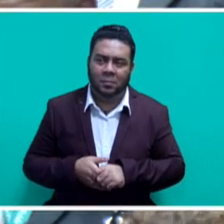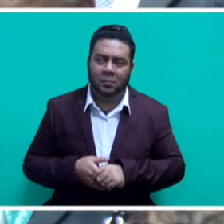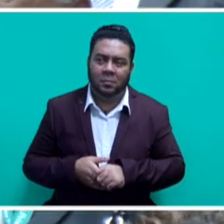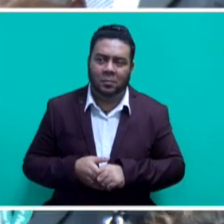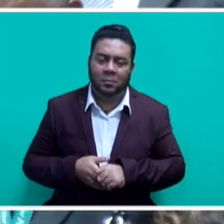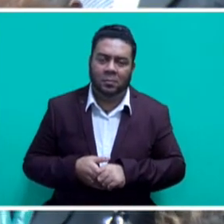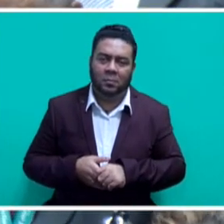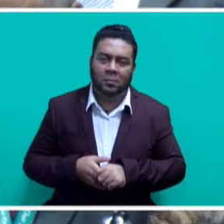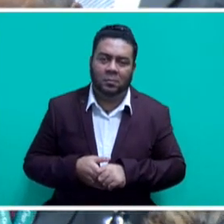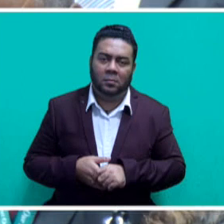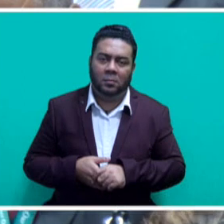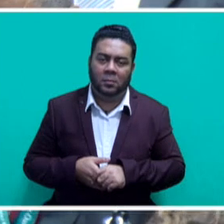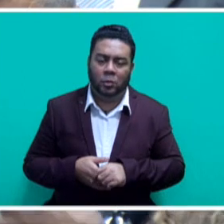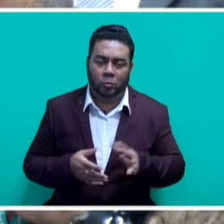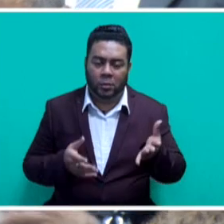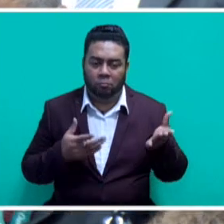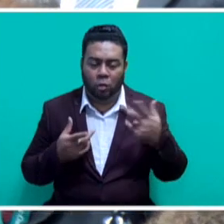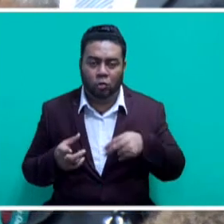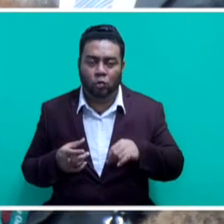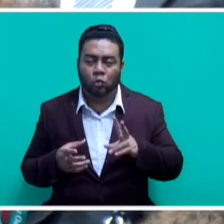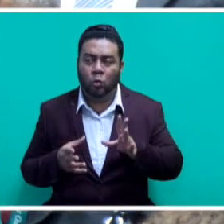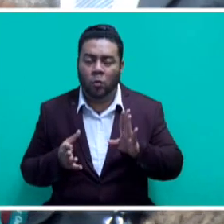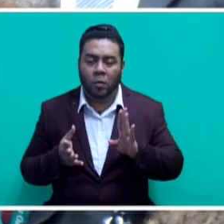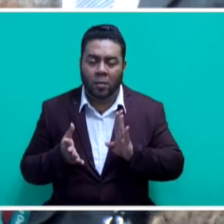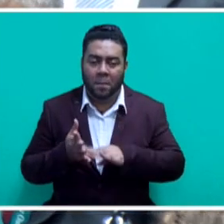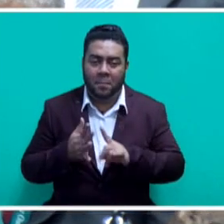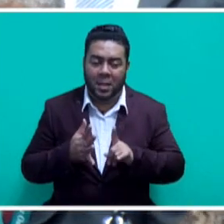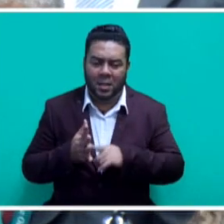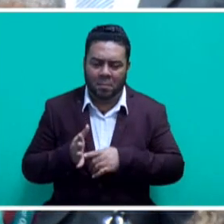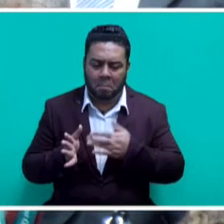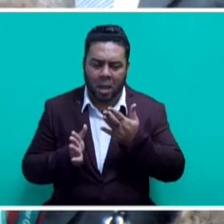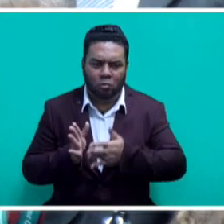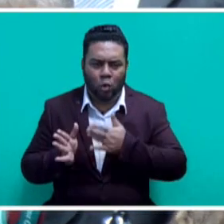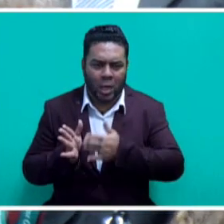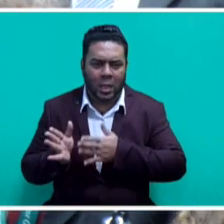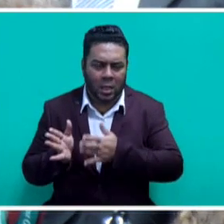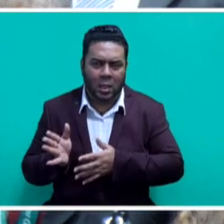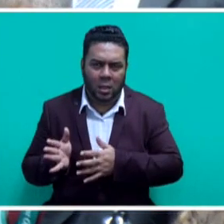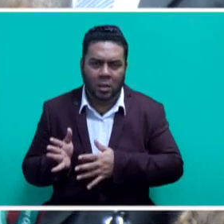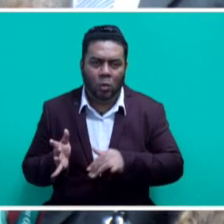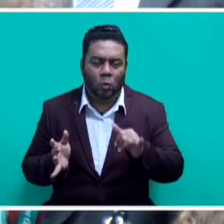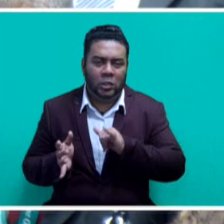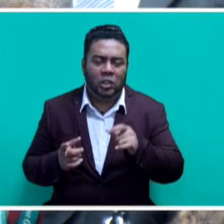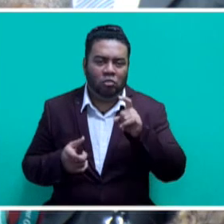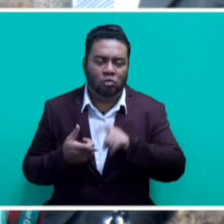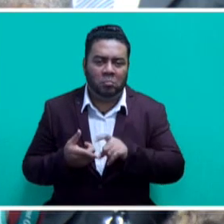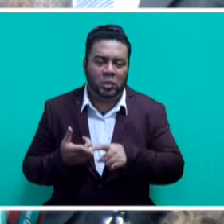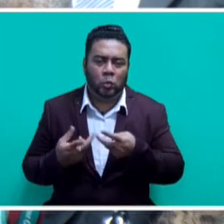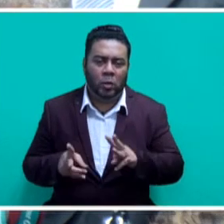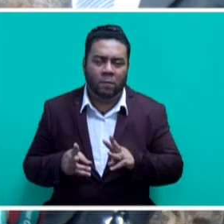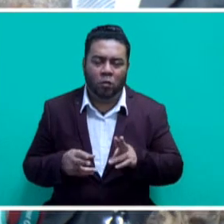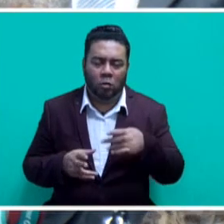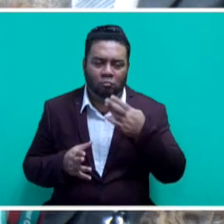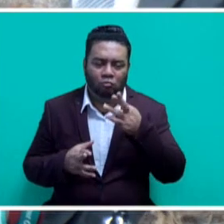mechanically harvested cane to be brought to the mills by rail mode of transportation, which is the cheapest mode of transportation